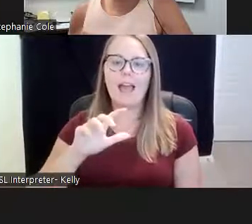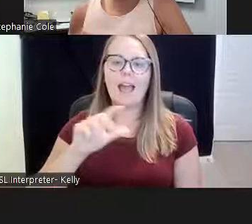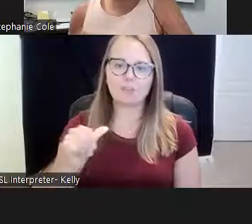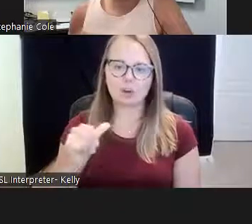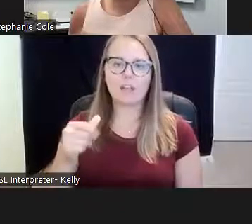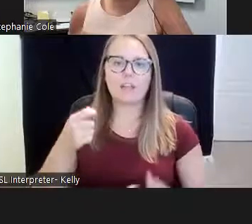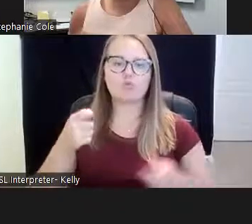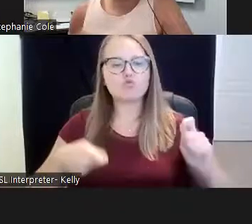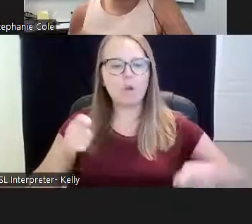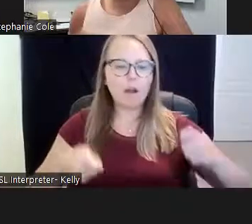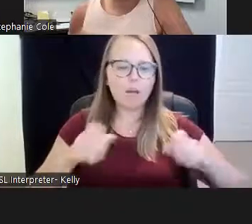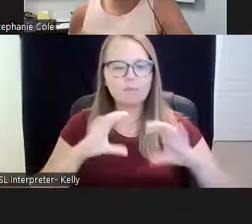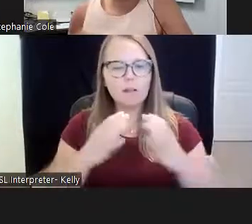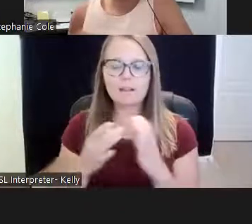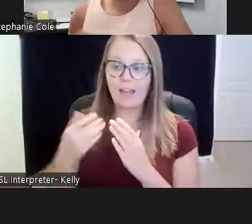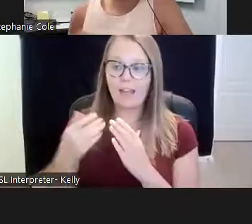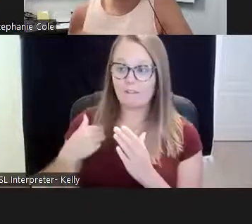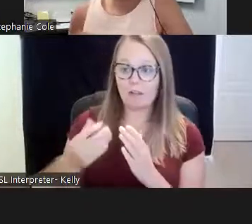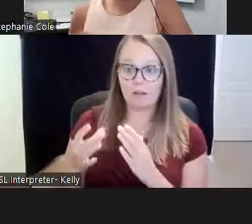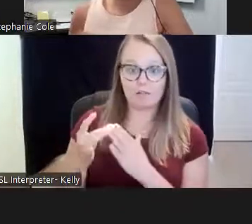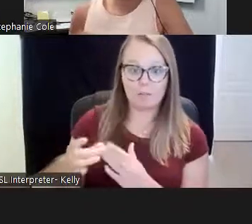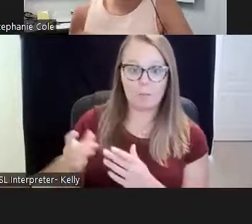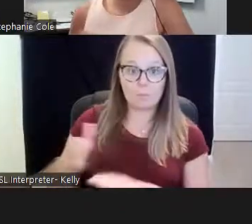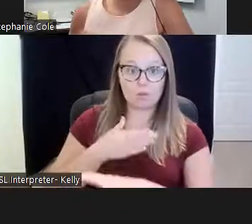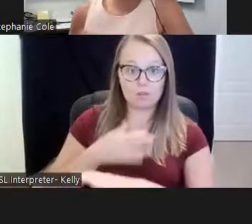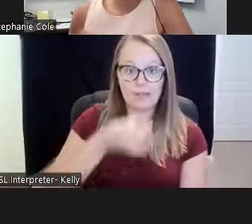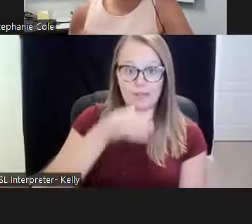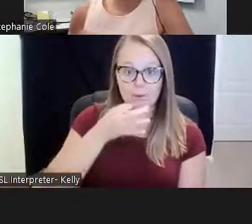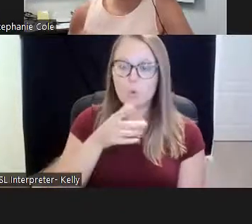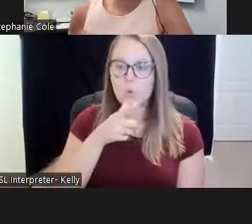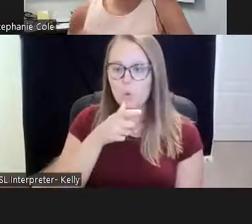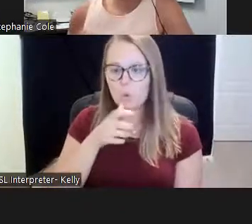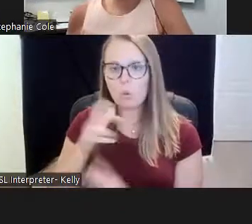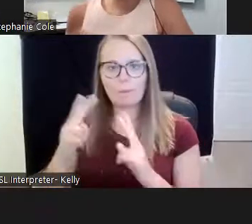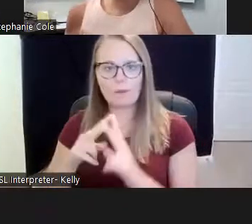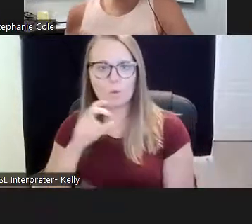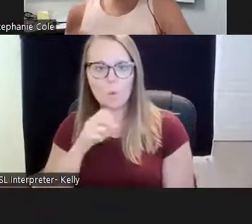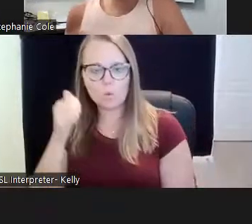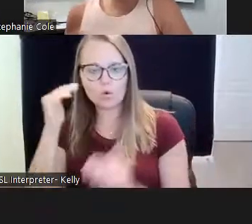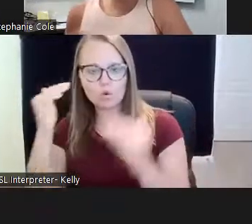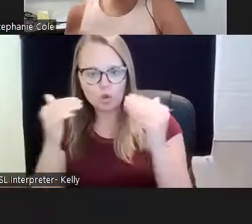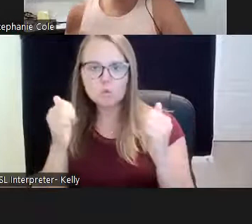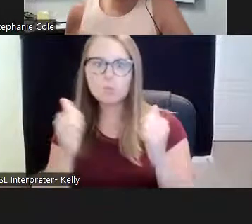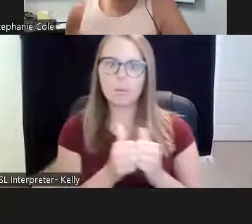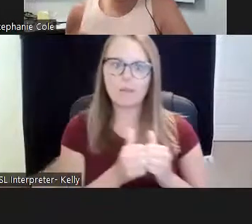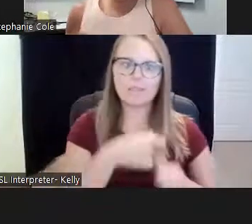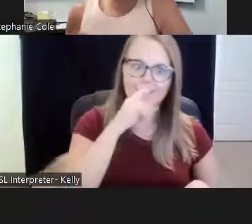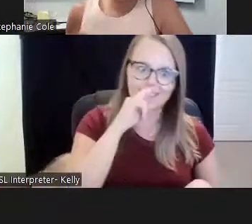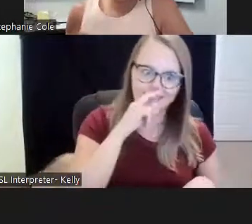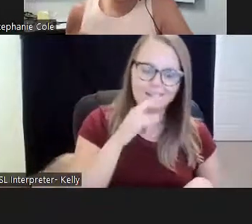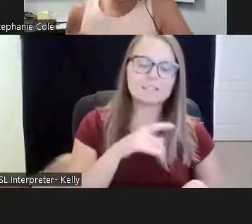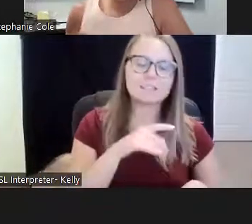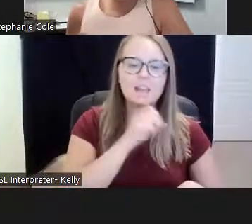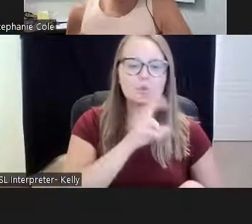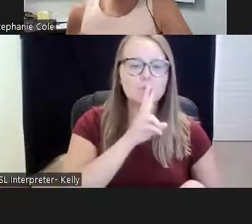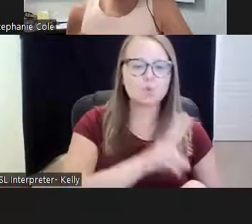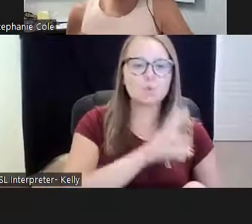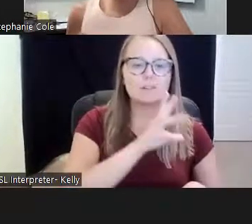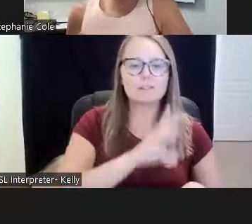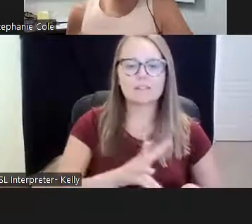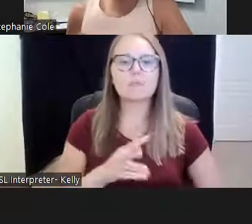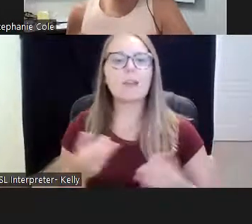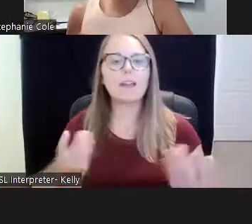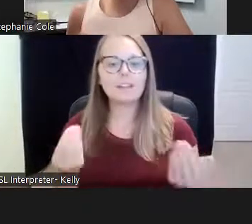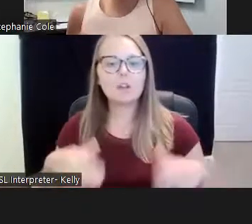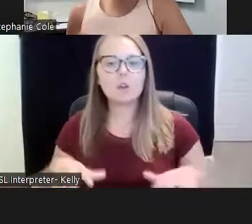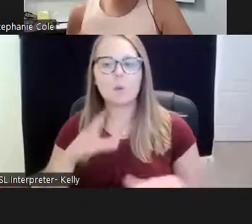by a music expert, which pairs older adults with children aged 4 to 6. There's art and gardening activities pairing